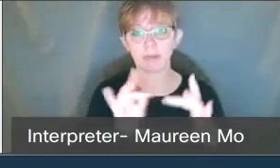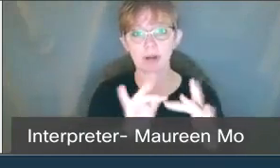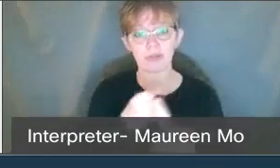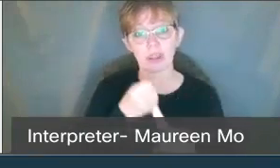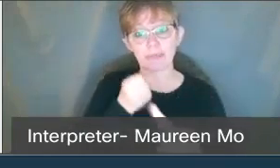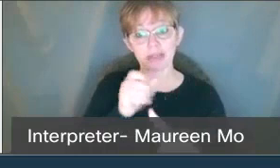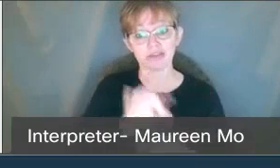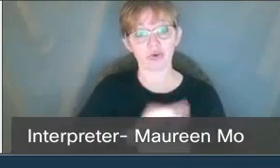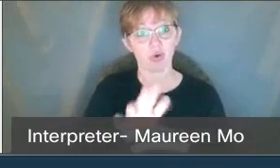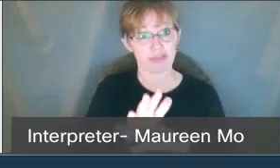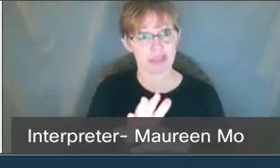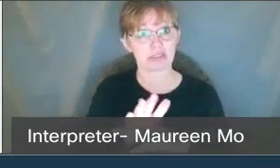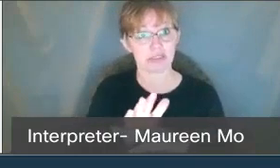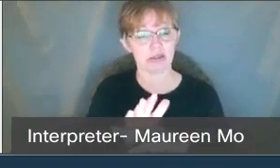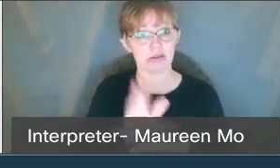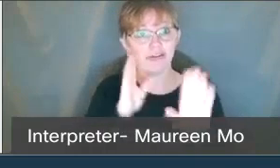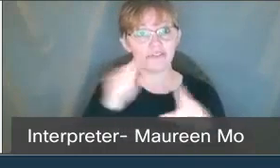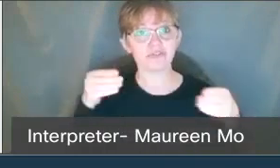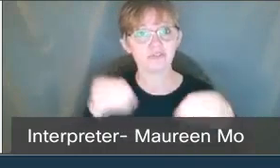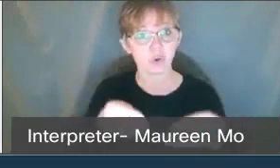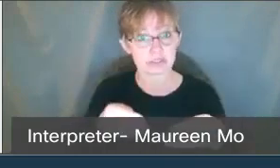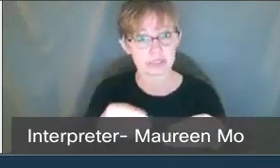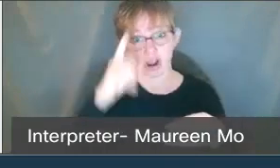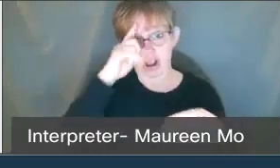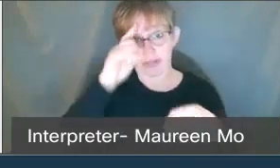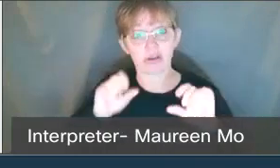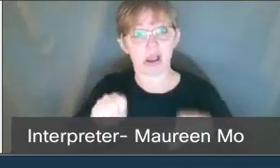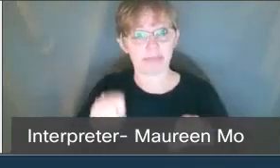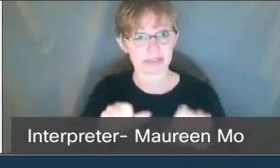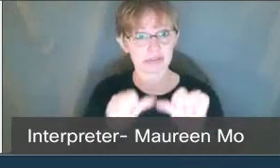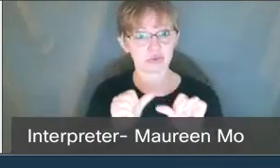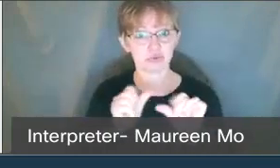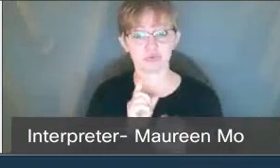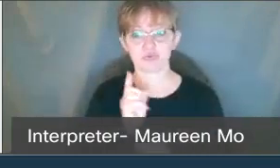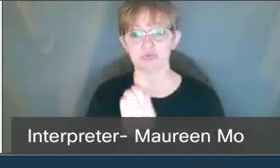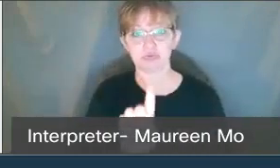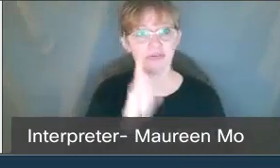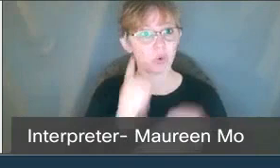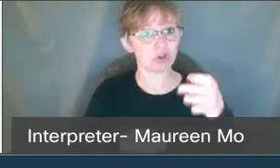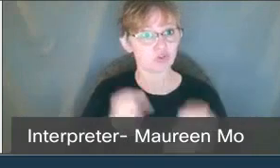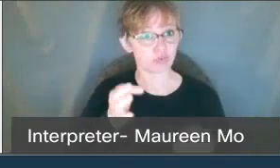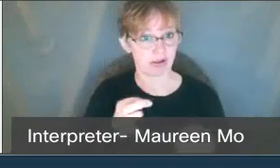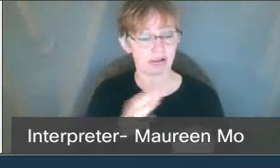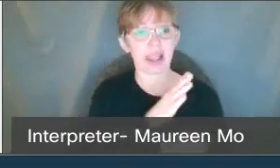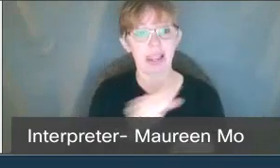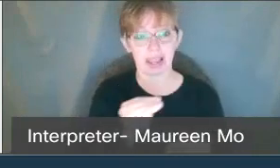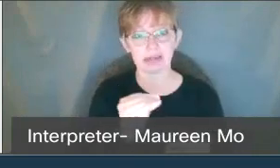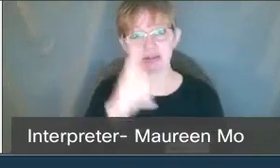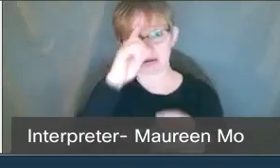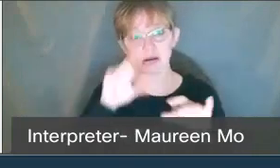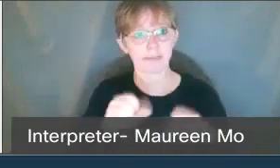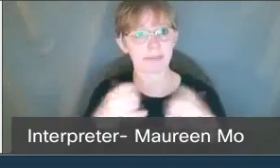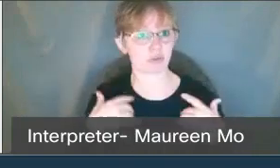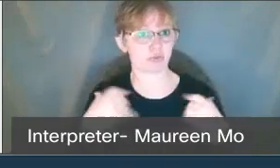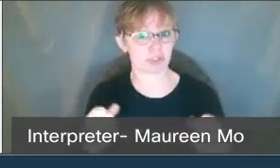on particularly focusing on the competence to stand trial and competence restoration population. The people from the San